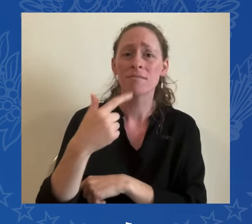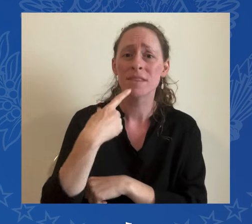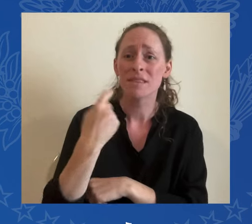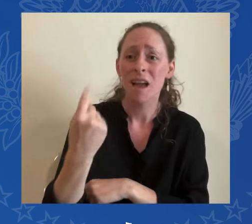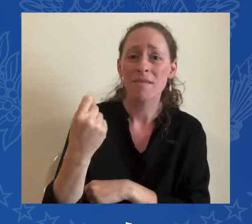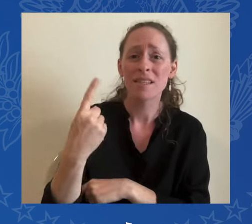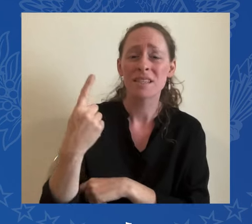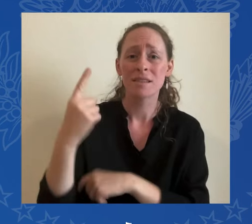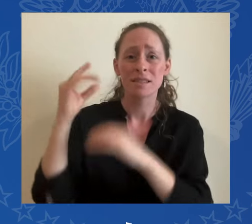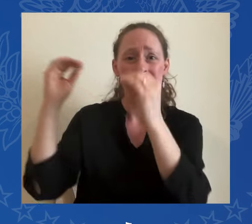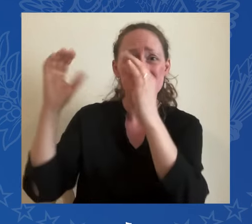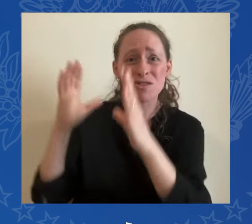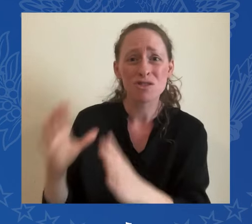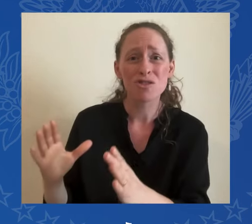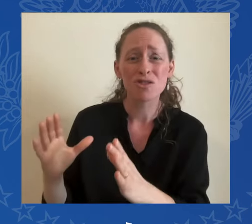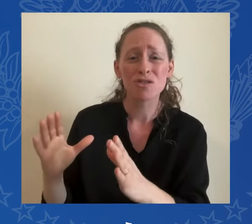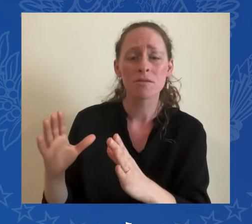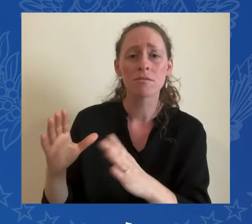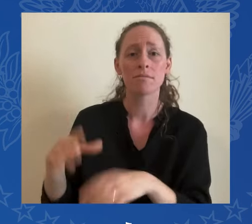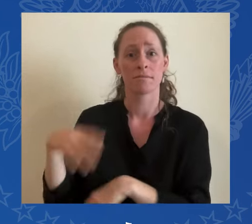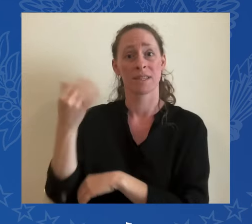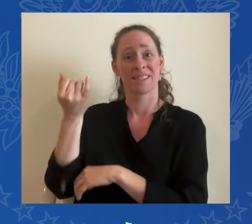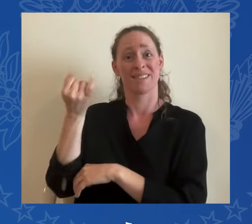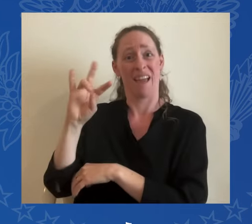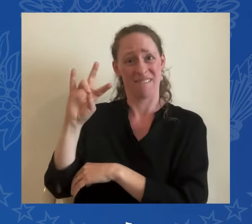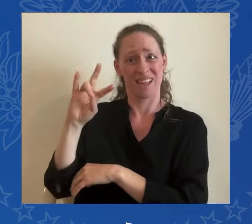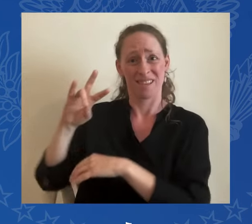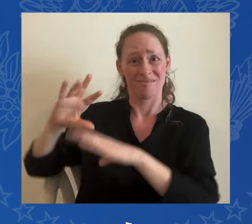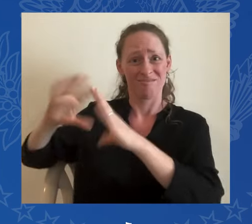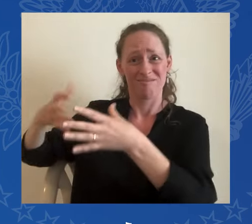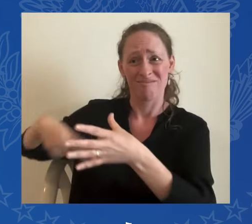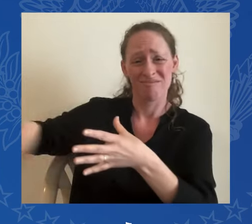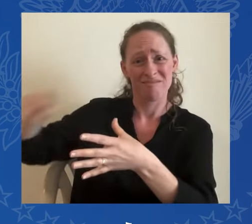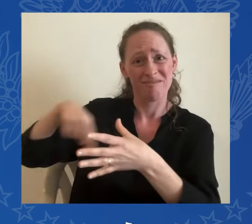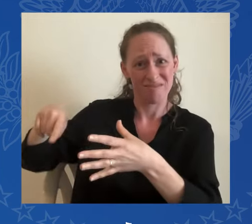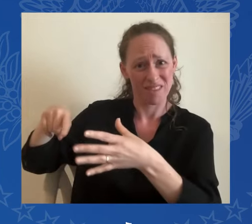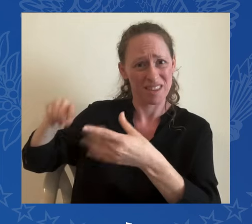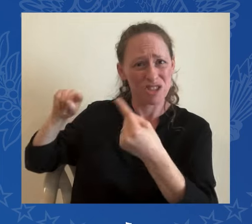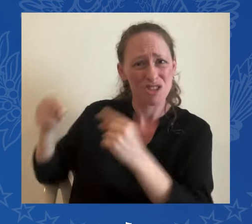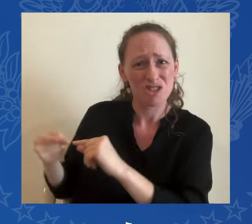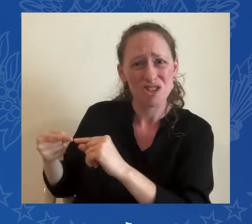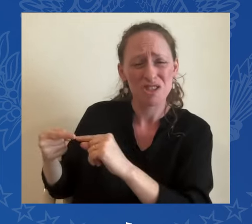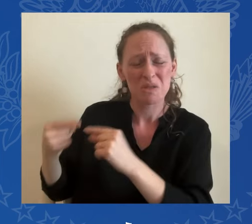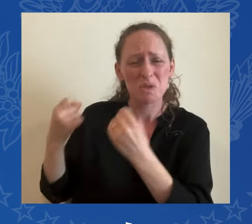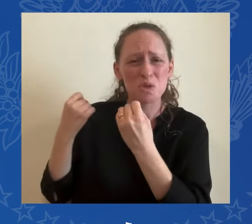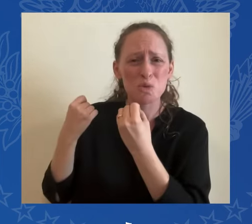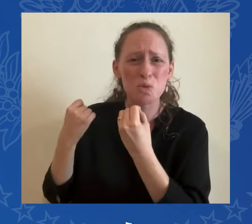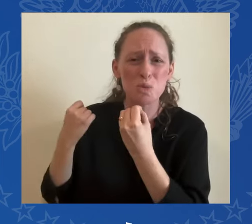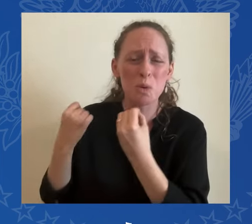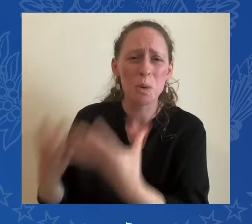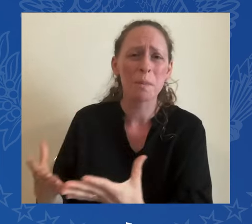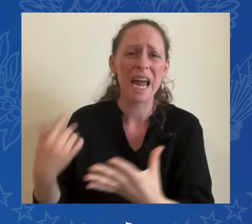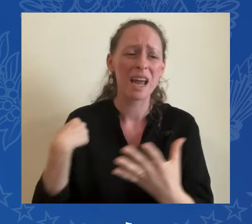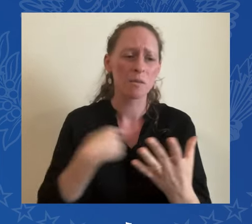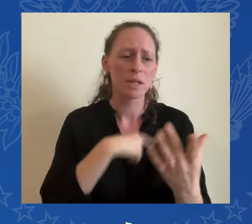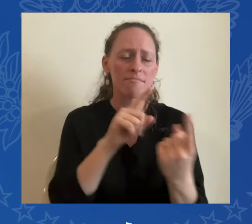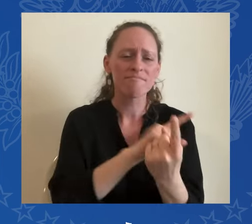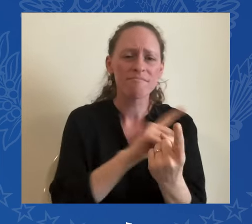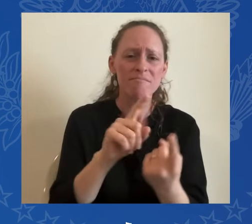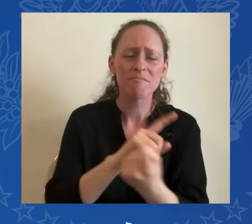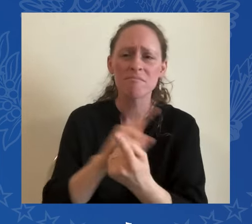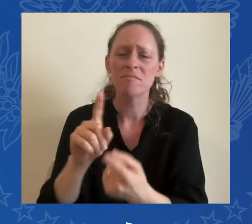broken and never, ever will quite be the same. To the families of the children and the educators